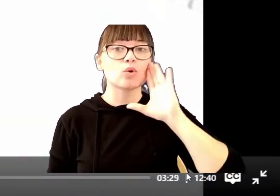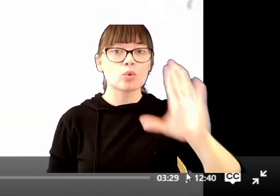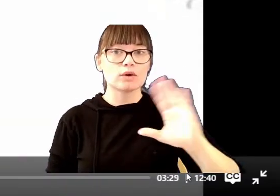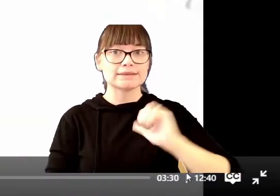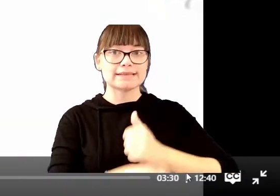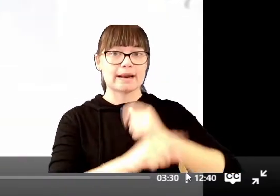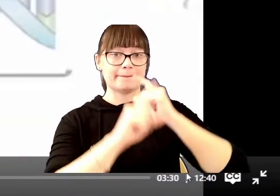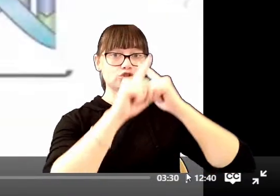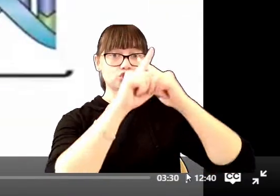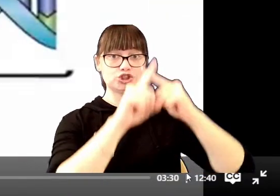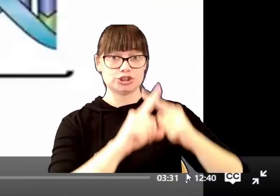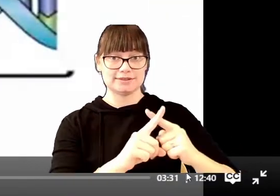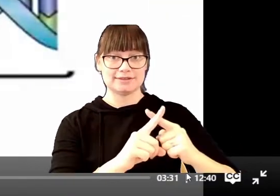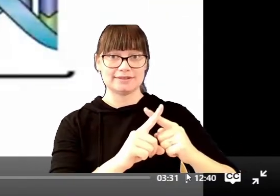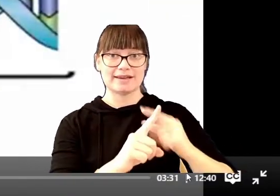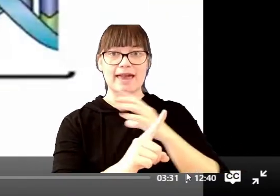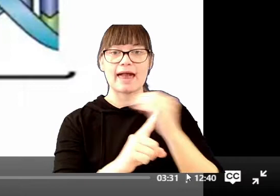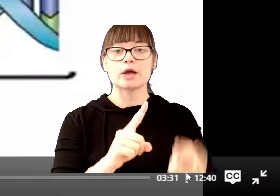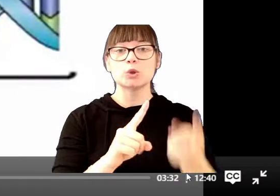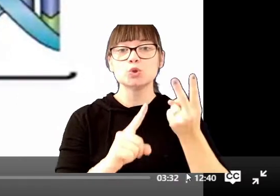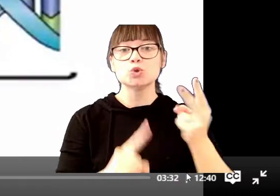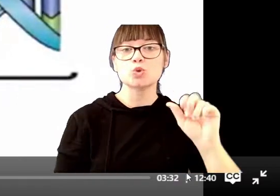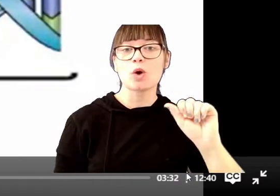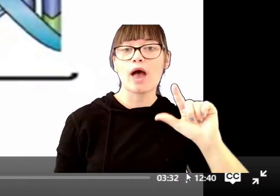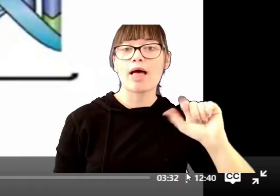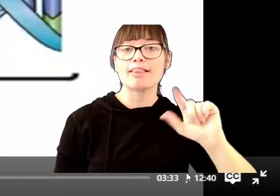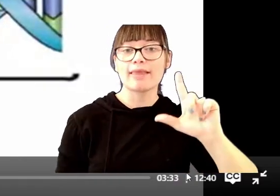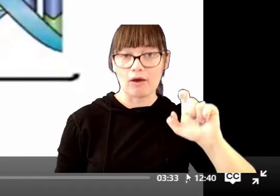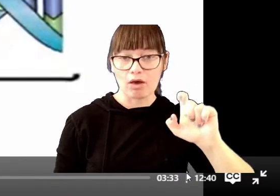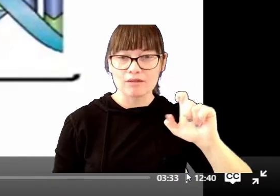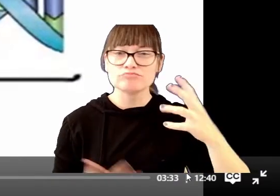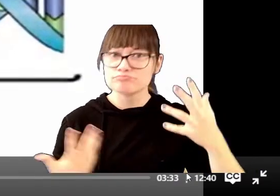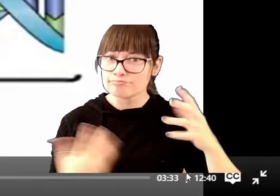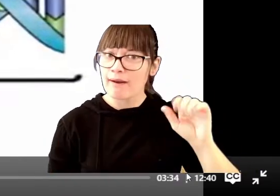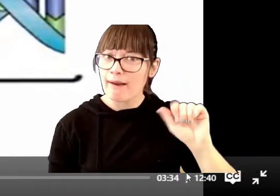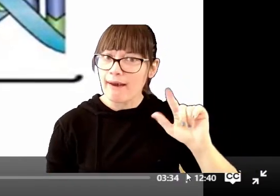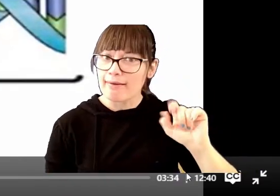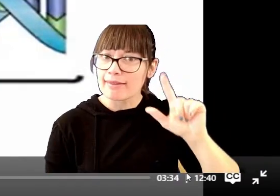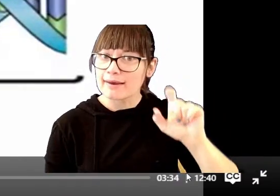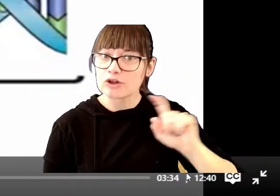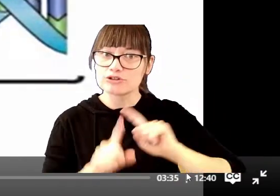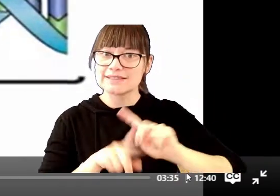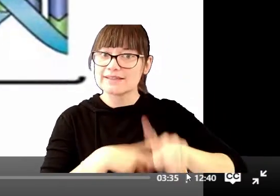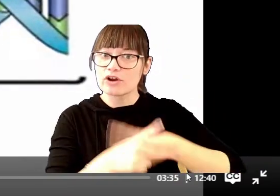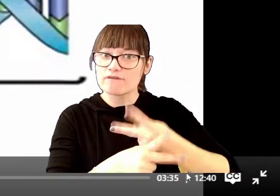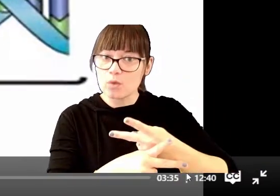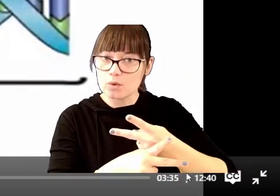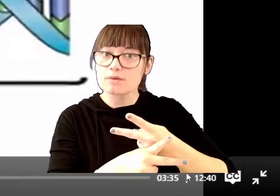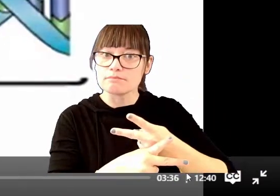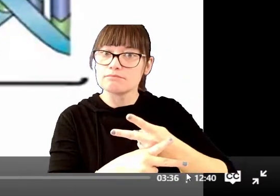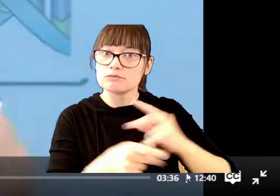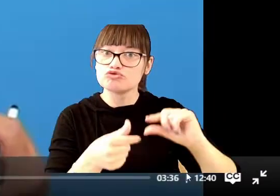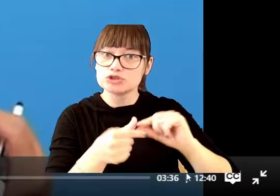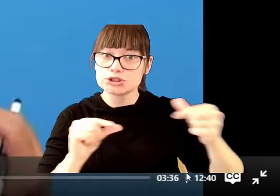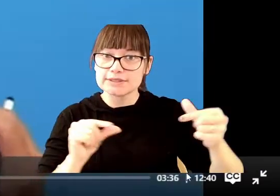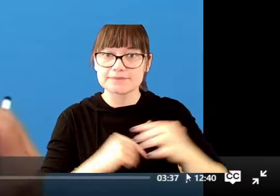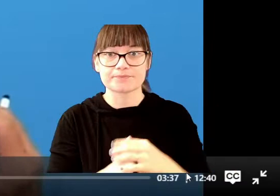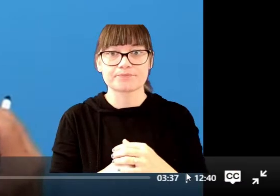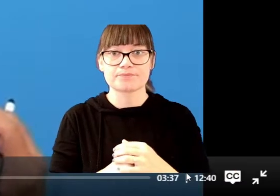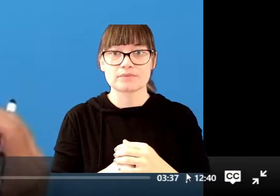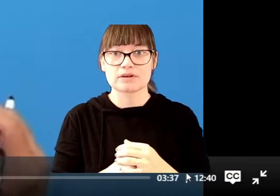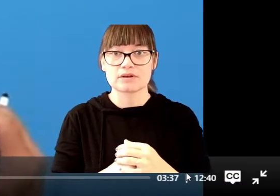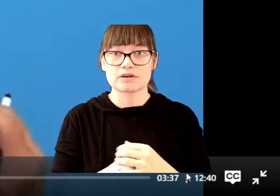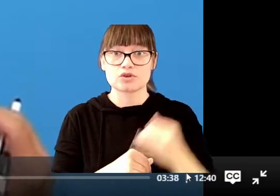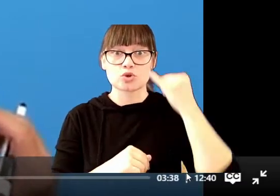gene, and then there's going to be two alleles for that gene. And remember, an allele is the different form of a gene. So for example, if this gene